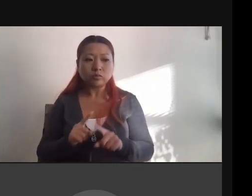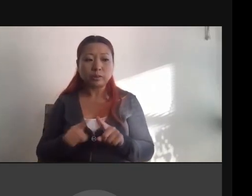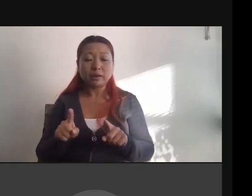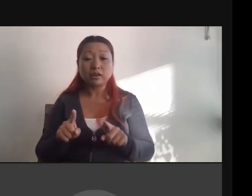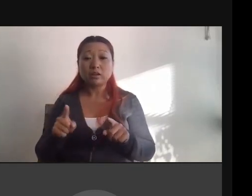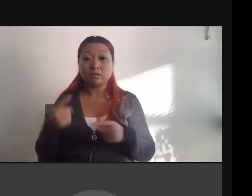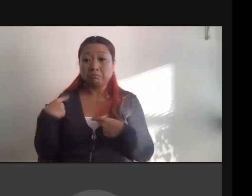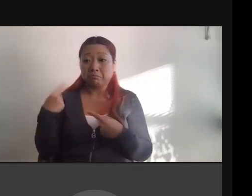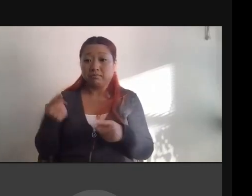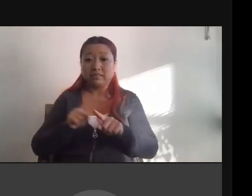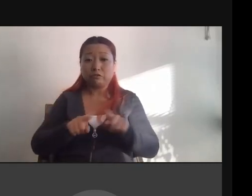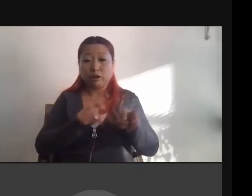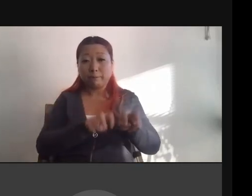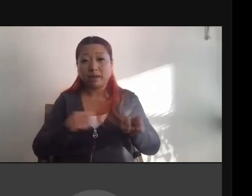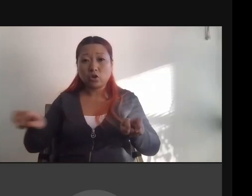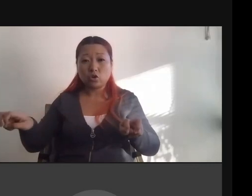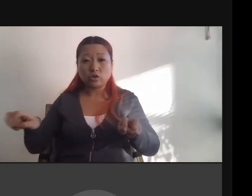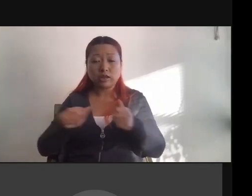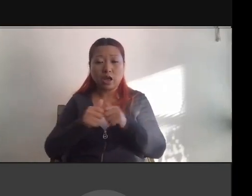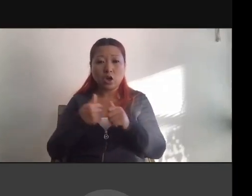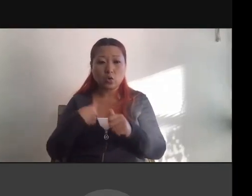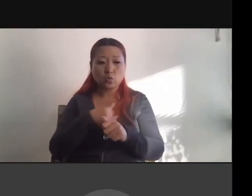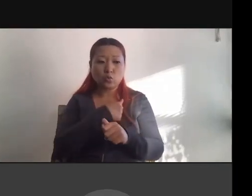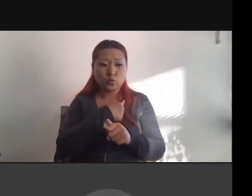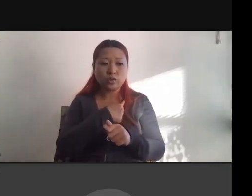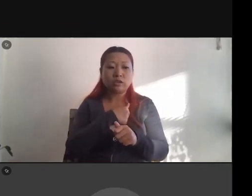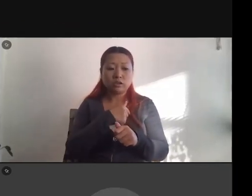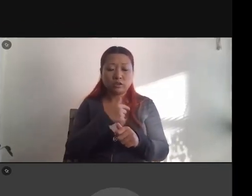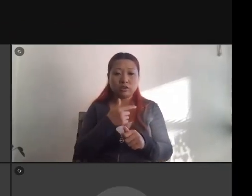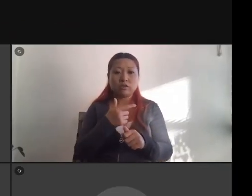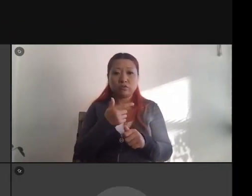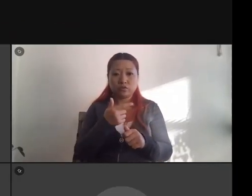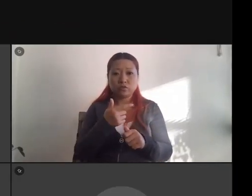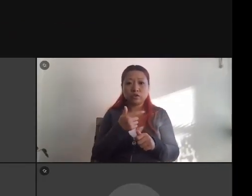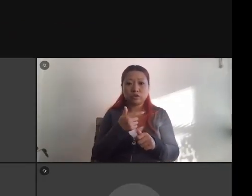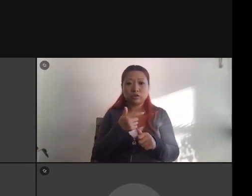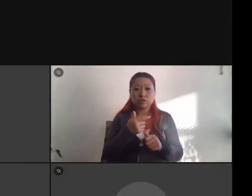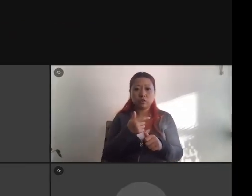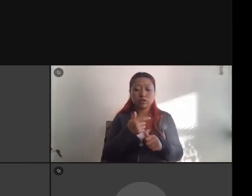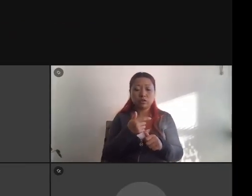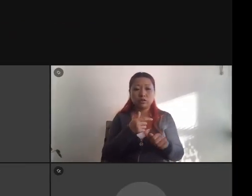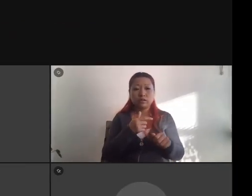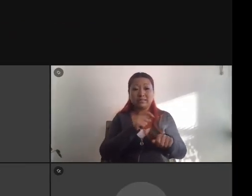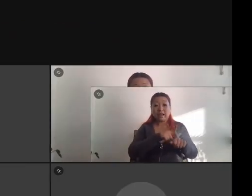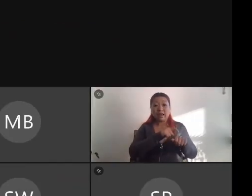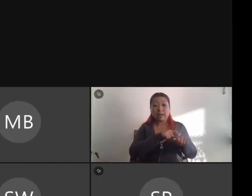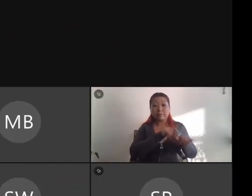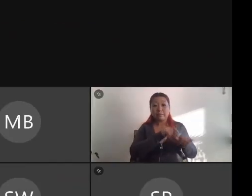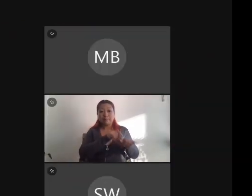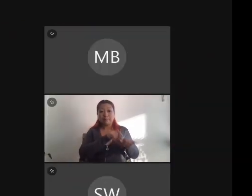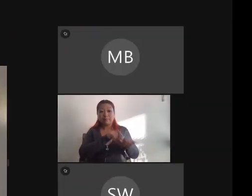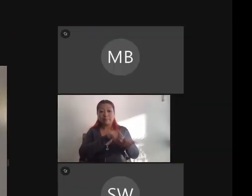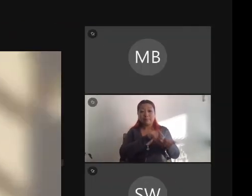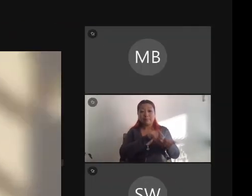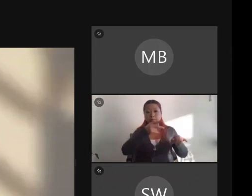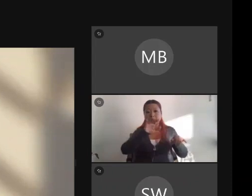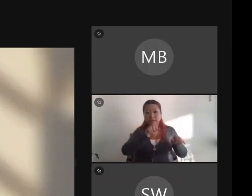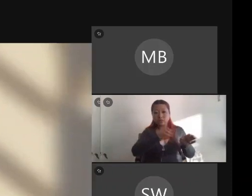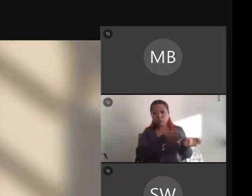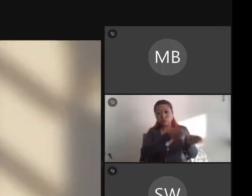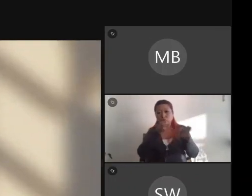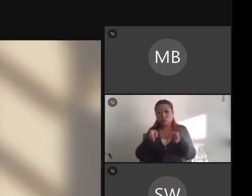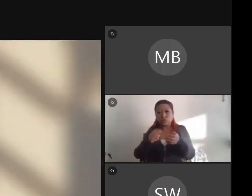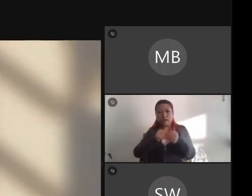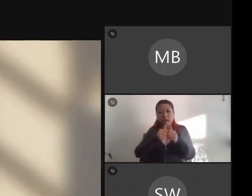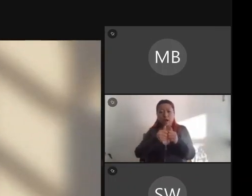of how we've gone from that spending time in space to how do we manage to get people to be there, and that's